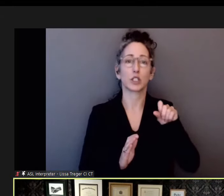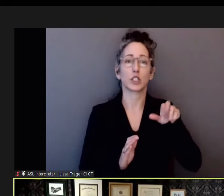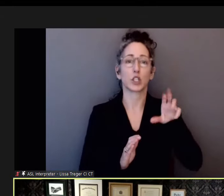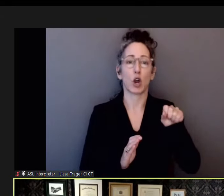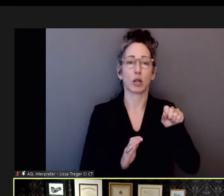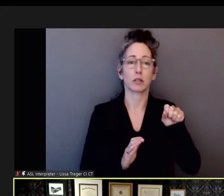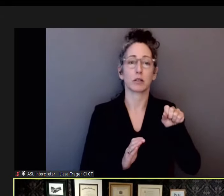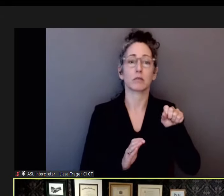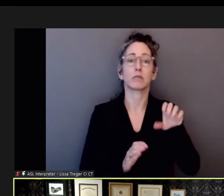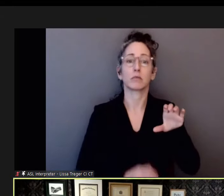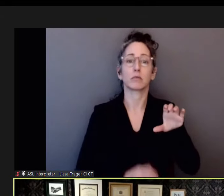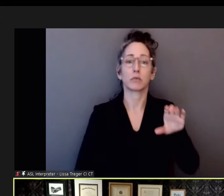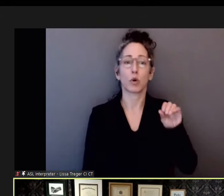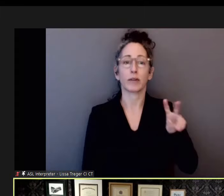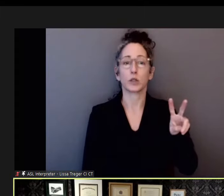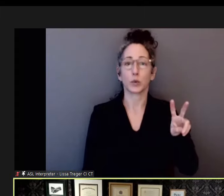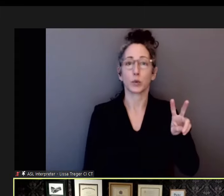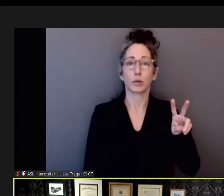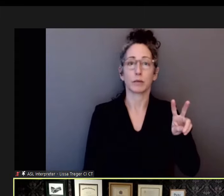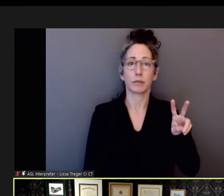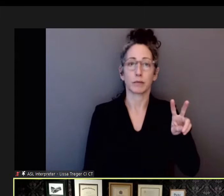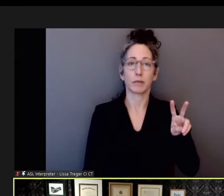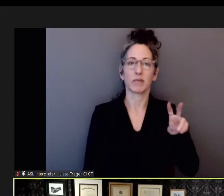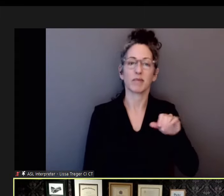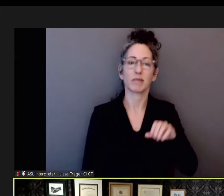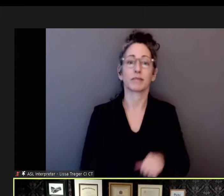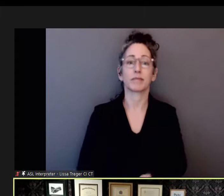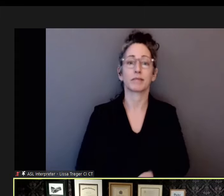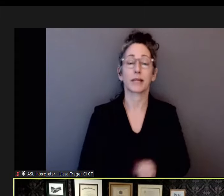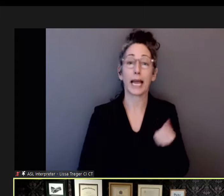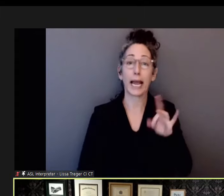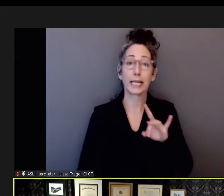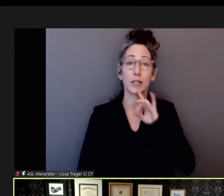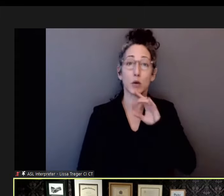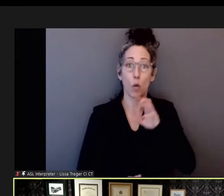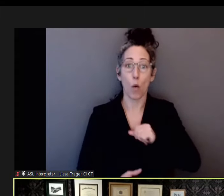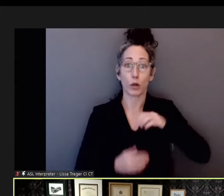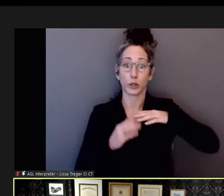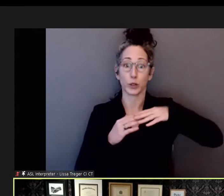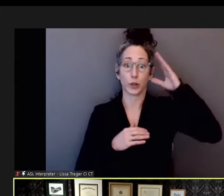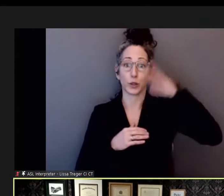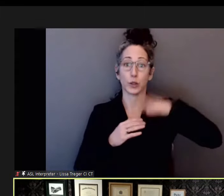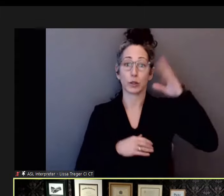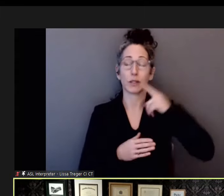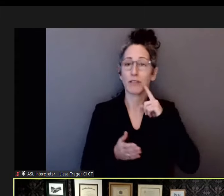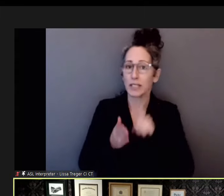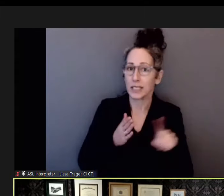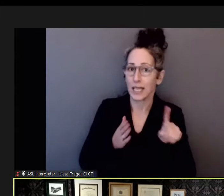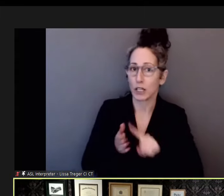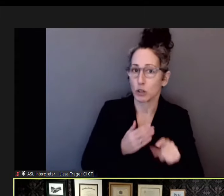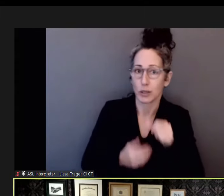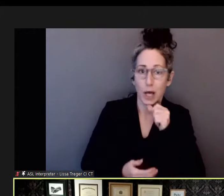and older. The Moderna COVID-19 vaccine is investigational and not approved by FDA.